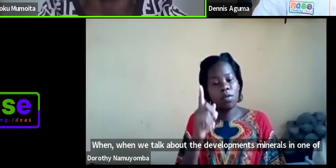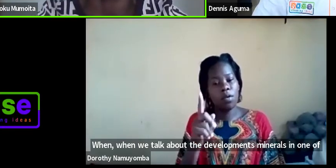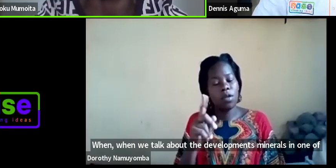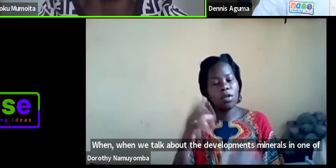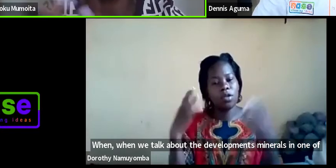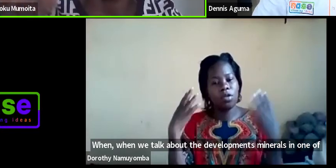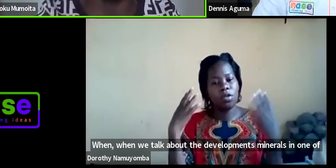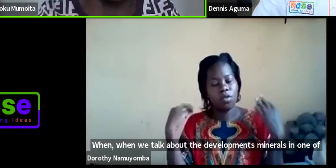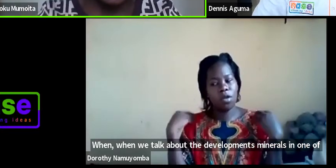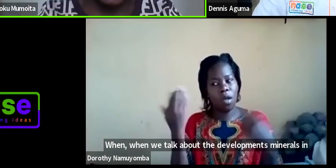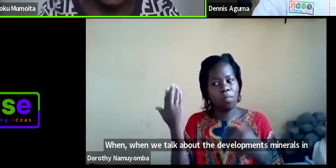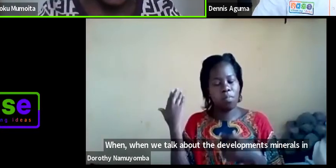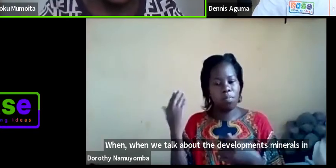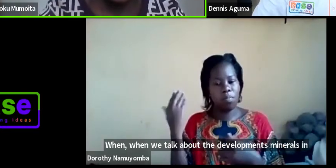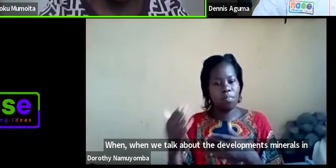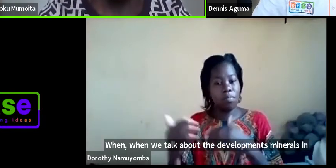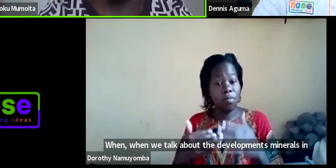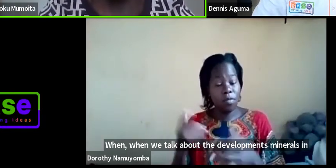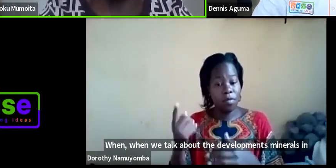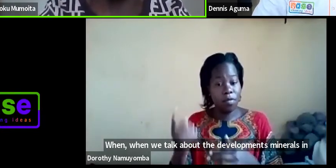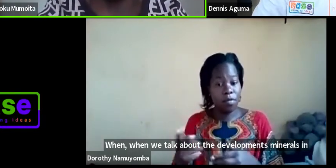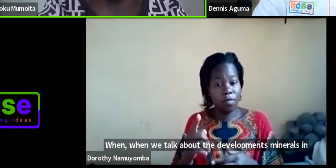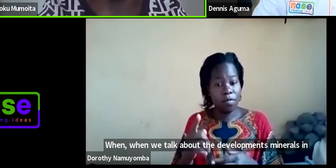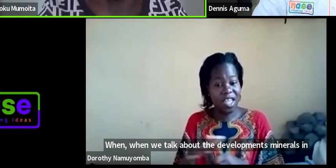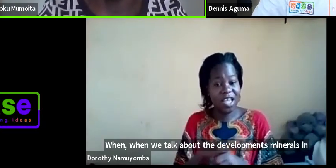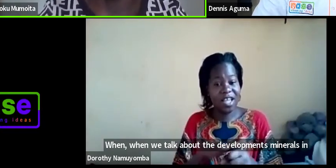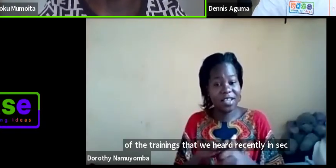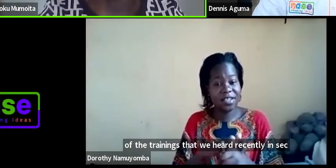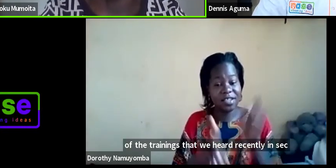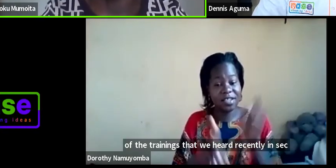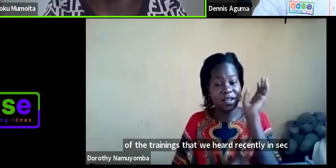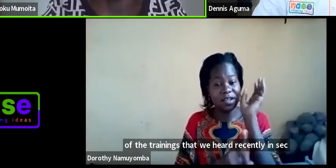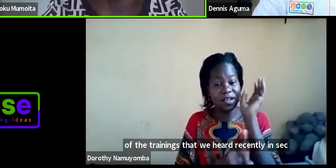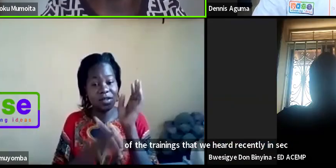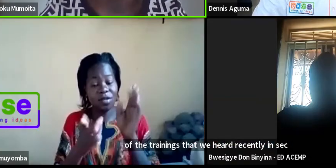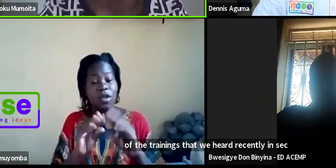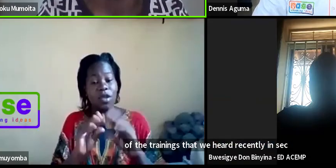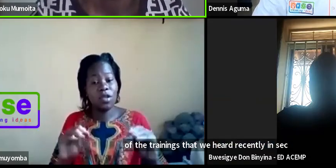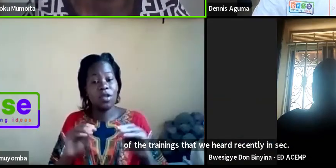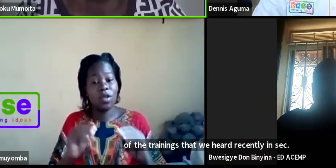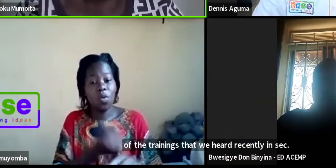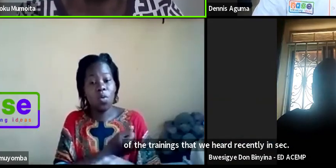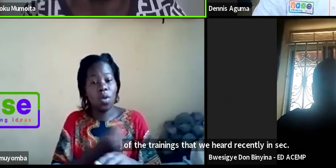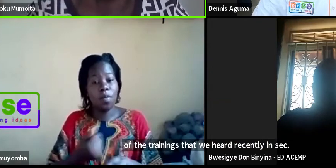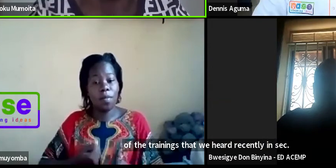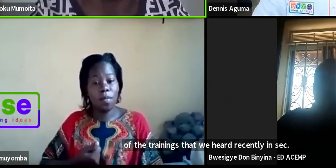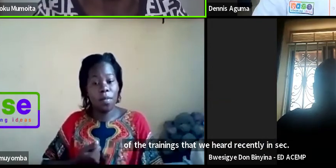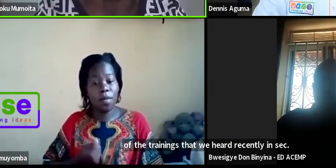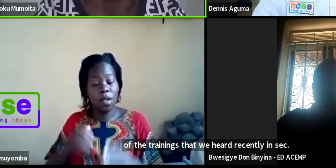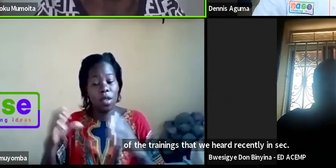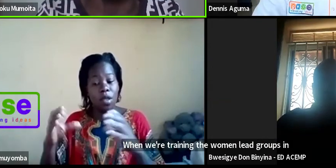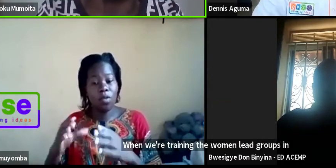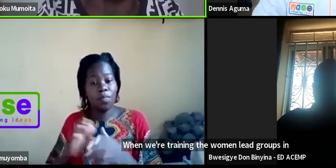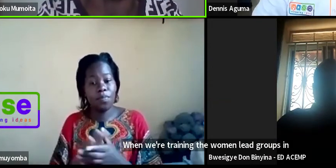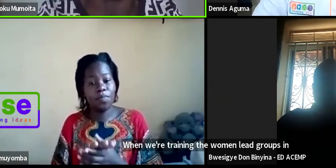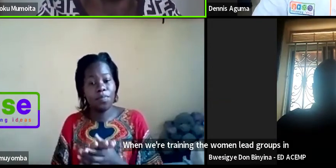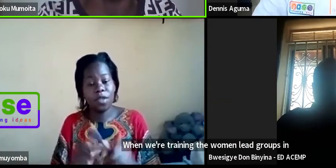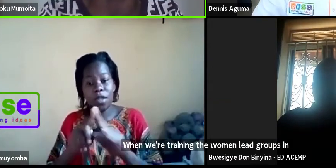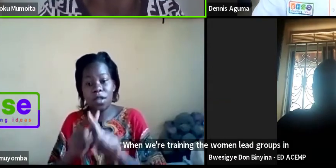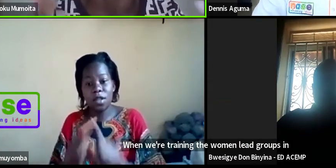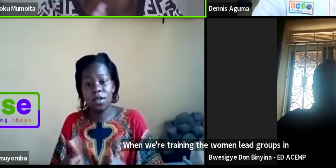had recently in Kasese, we're training the women-led groups in different things